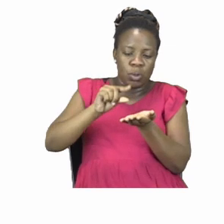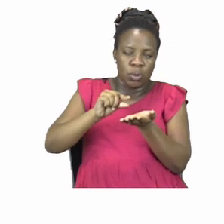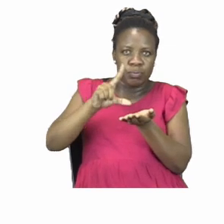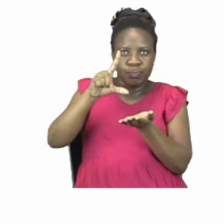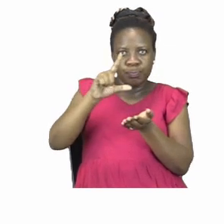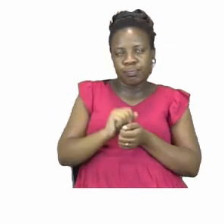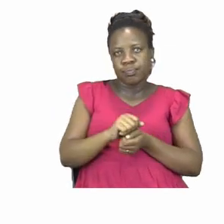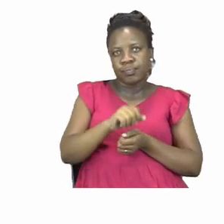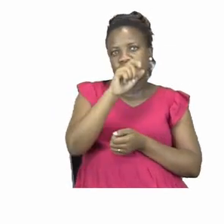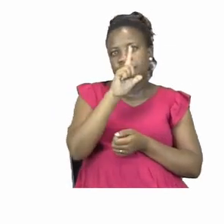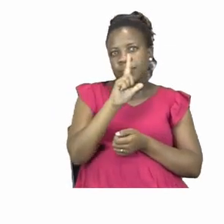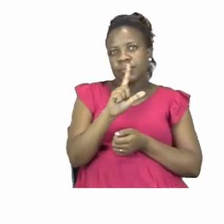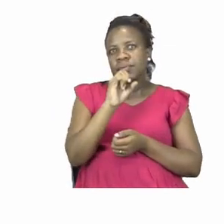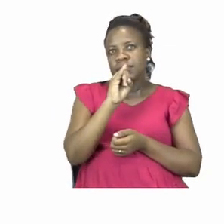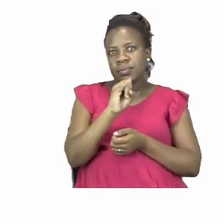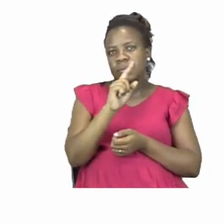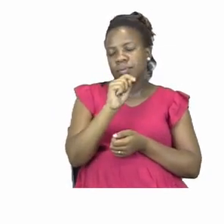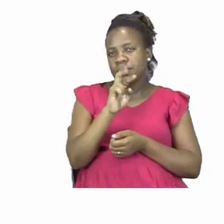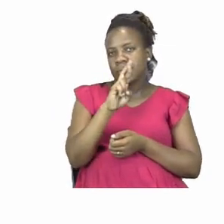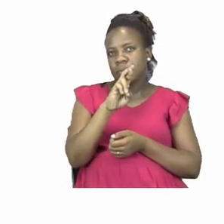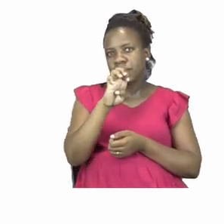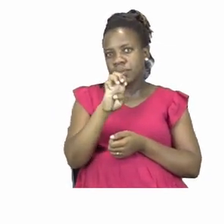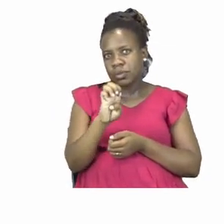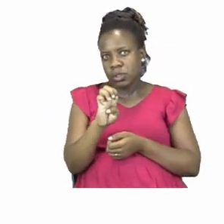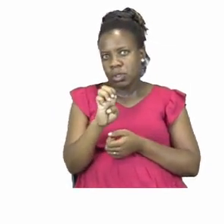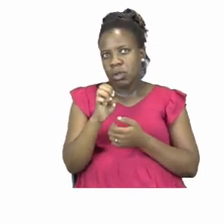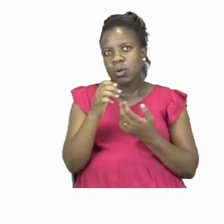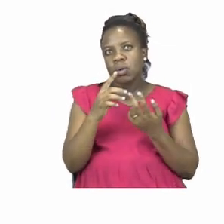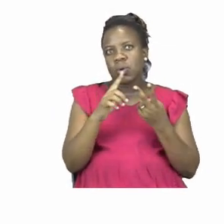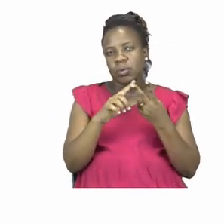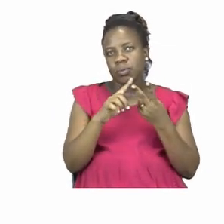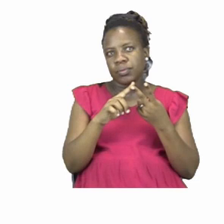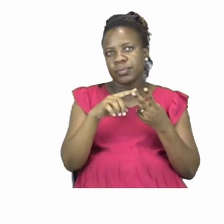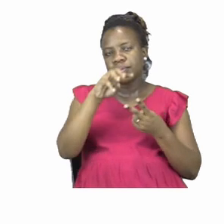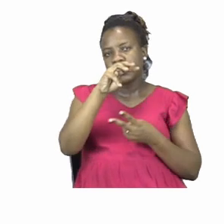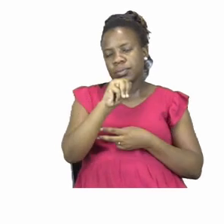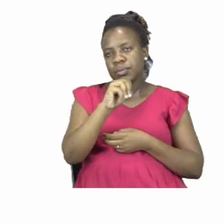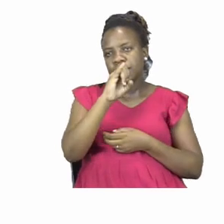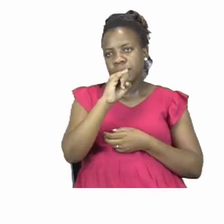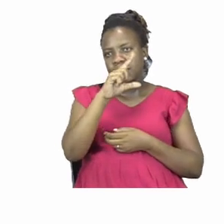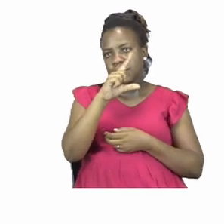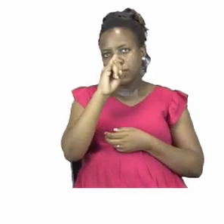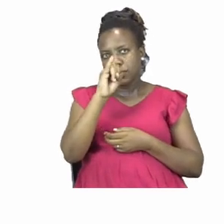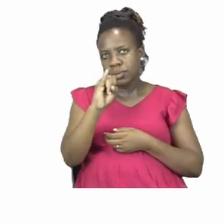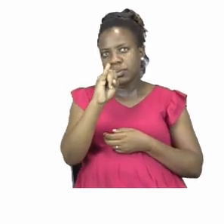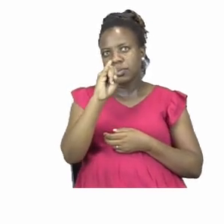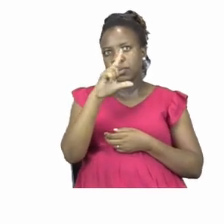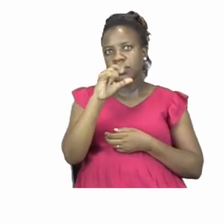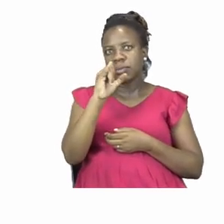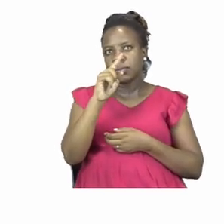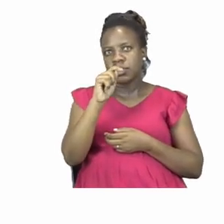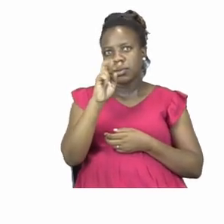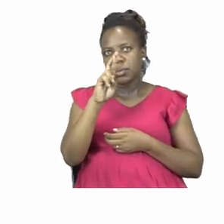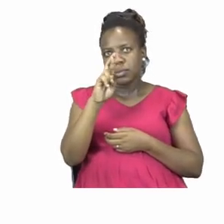and milliliters. The milliliters that you can see for the first one are the ones that are written on the